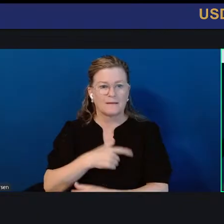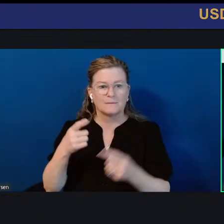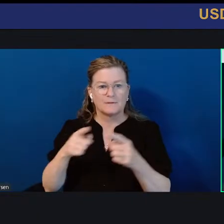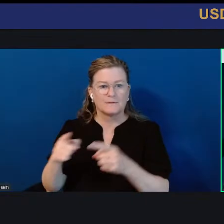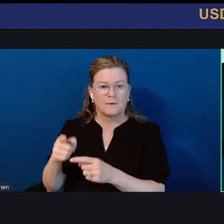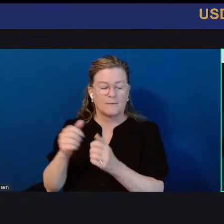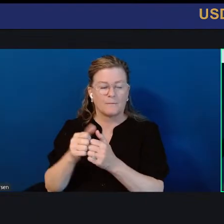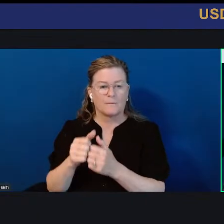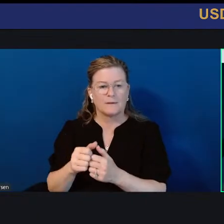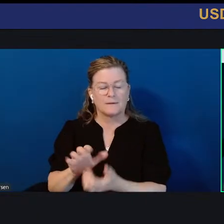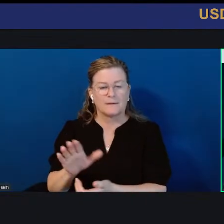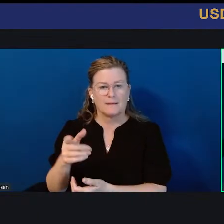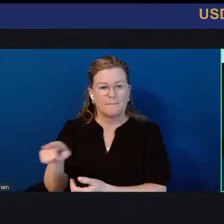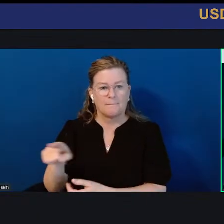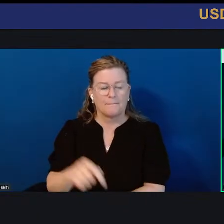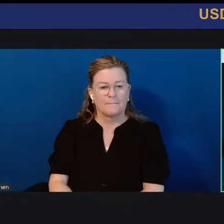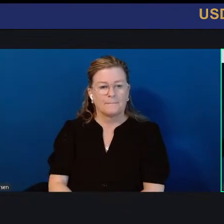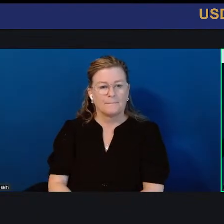there.